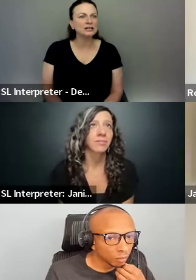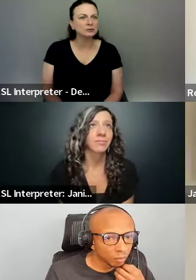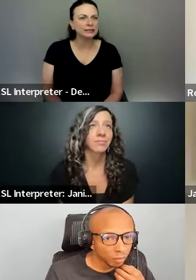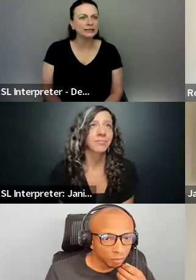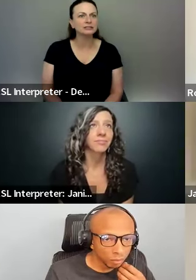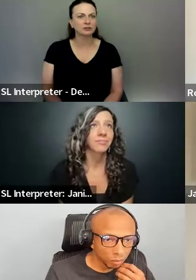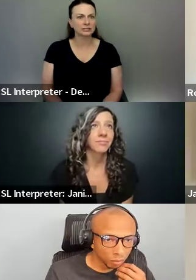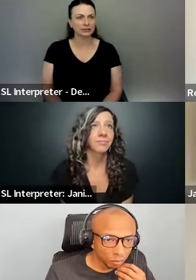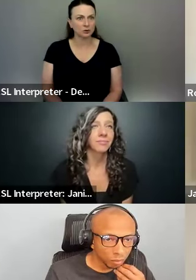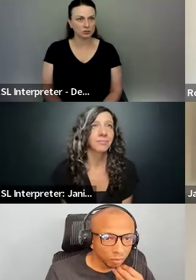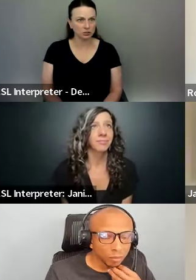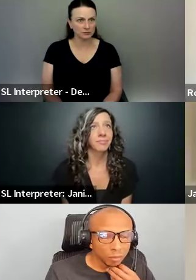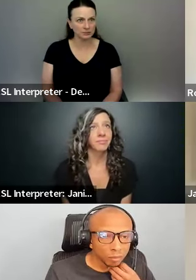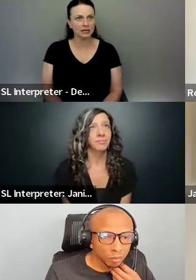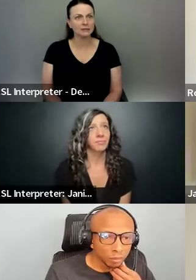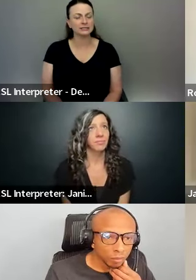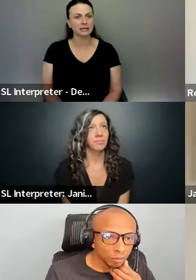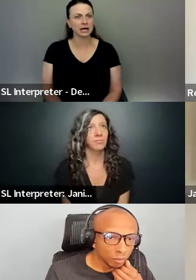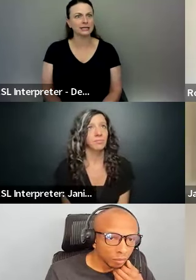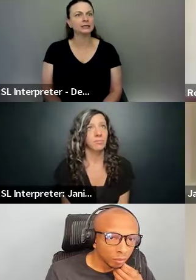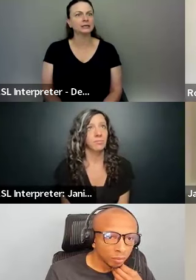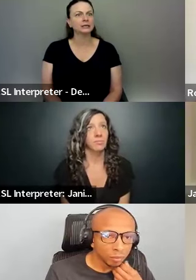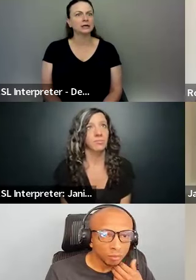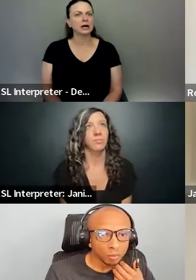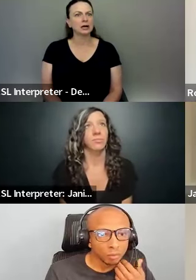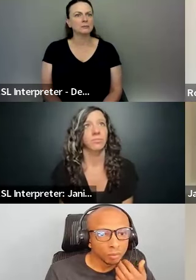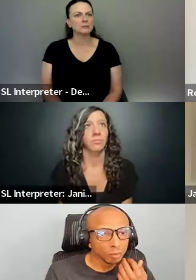of the glossary of different technical terms in sign,